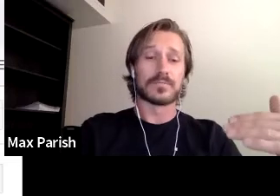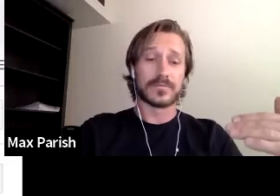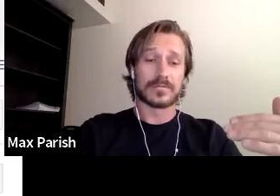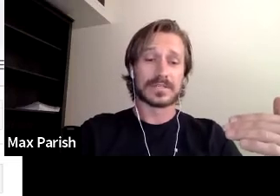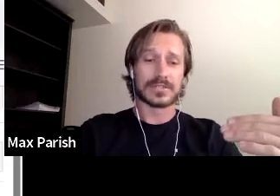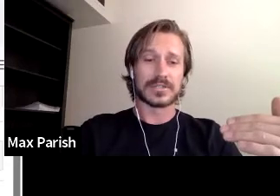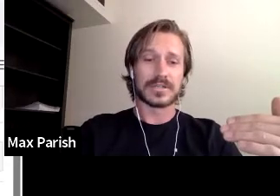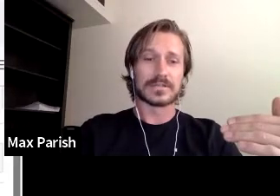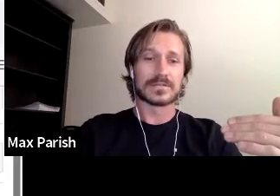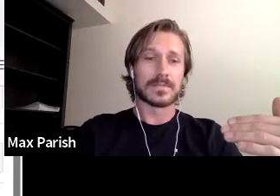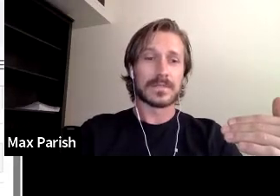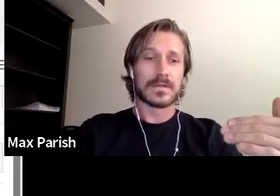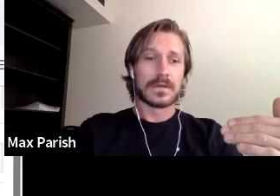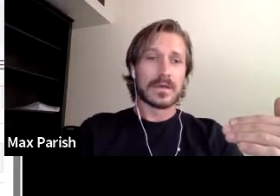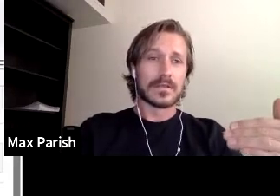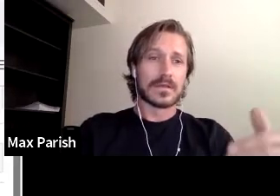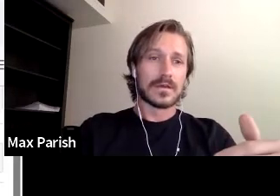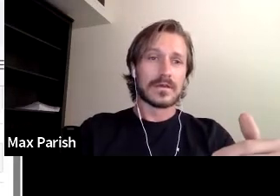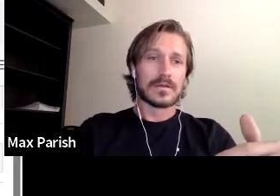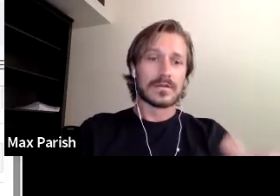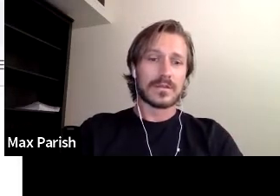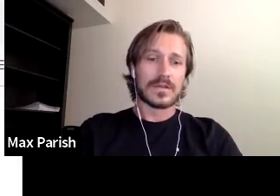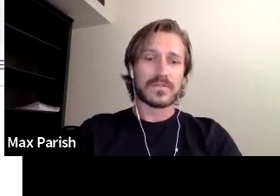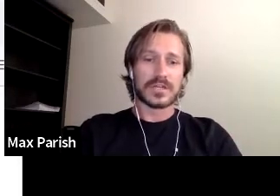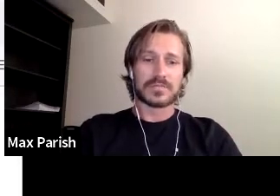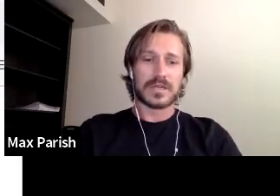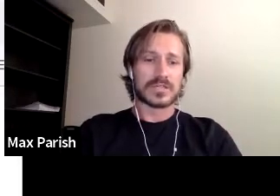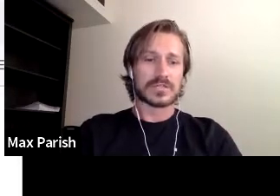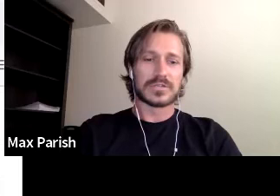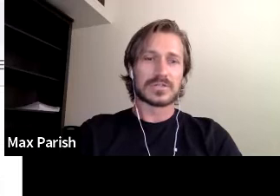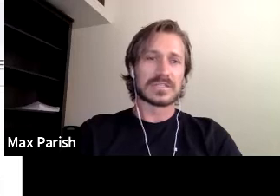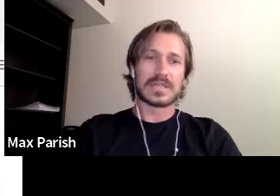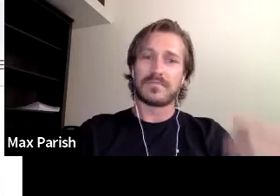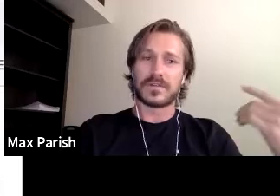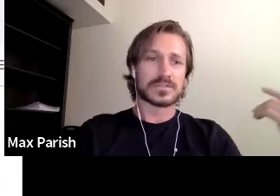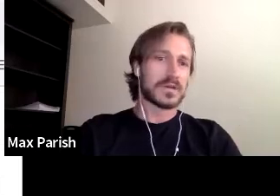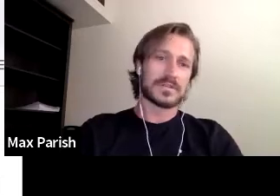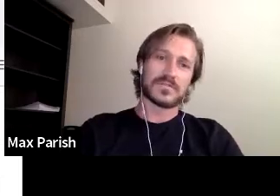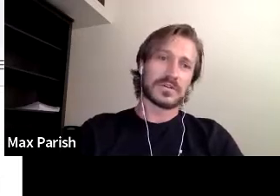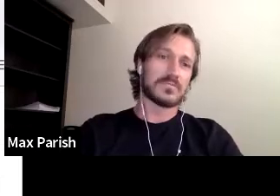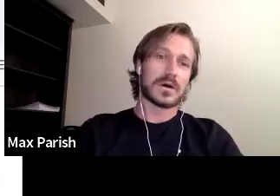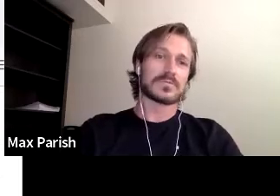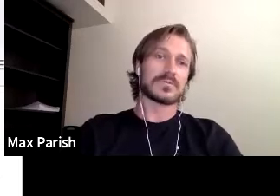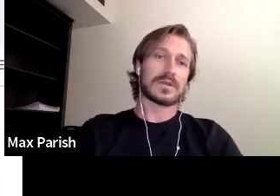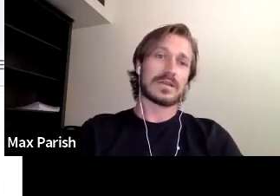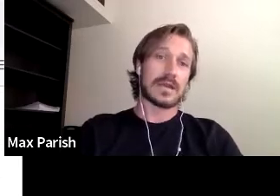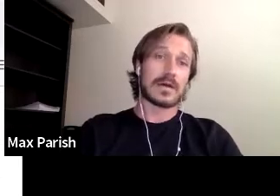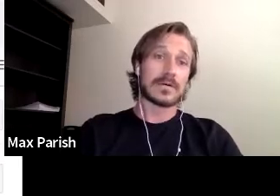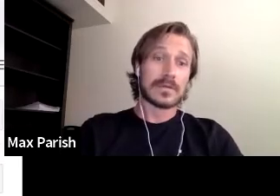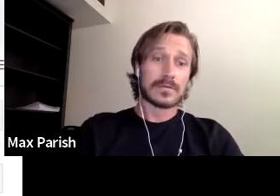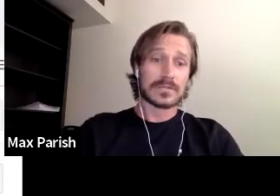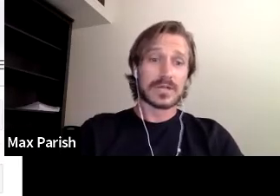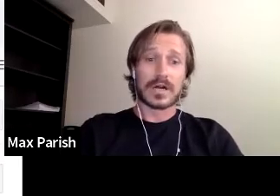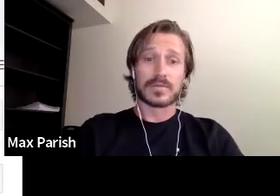helpful repetition is. And then the finish page, I just use the same finish page for each module right